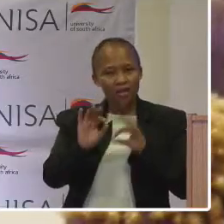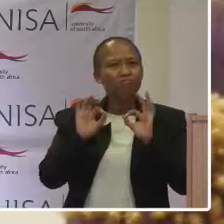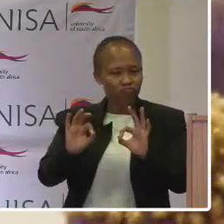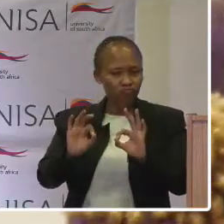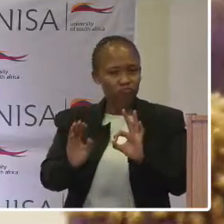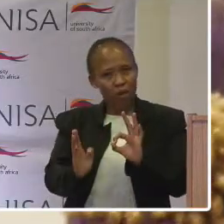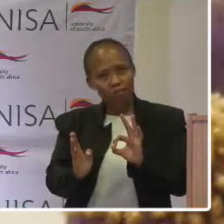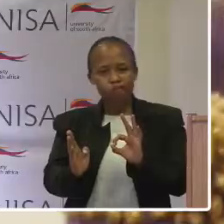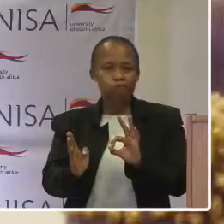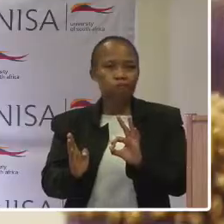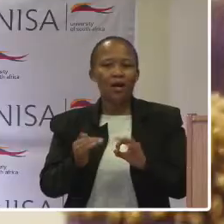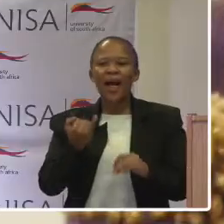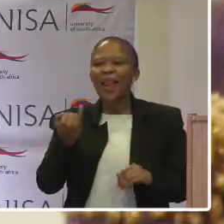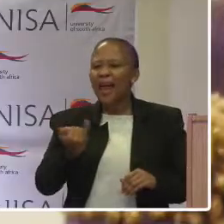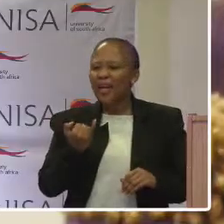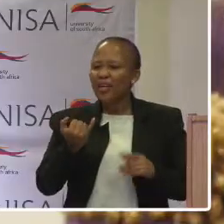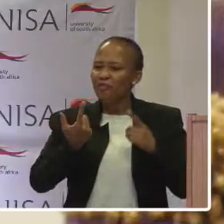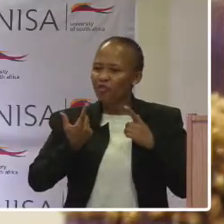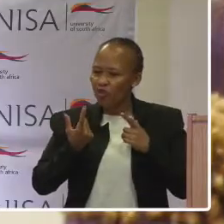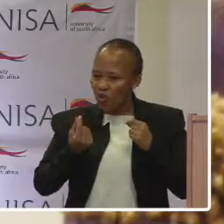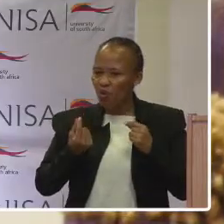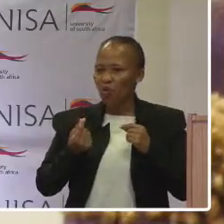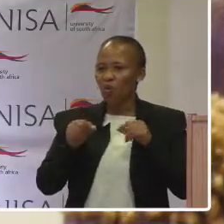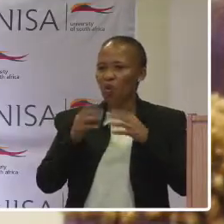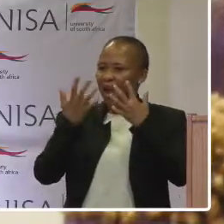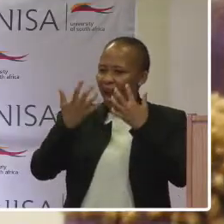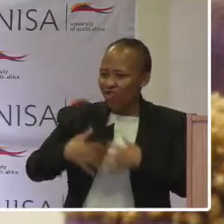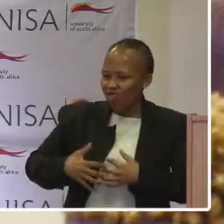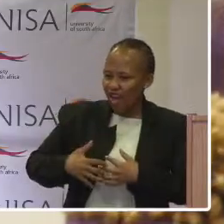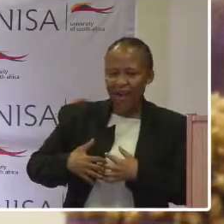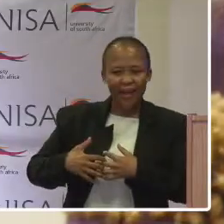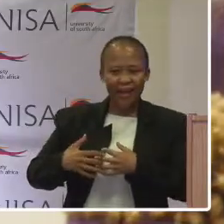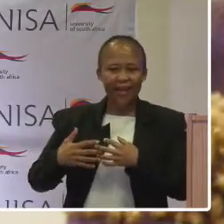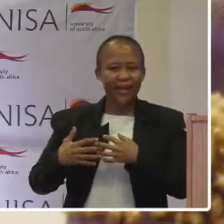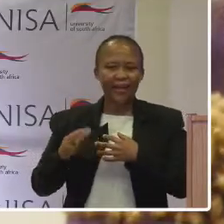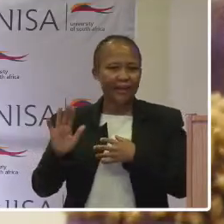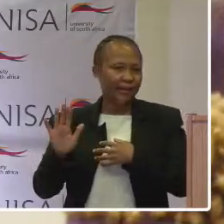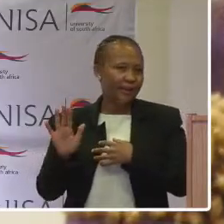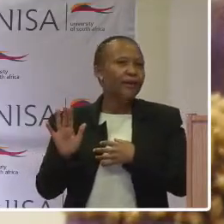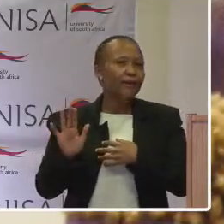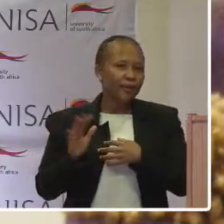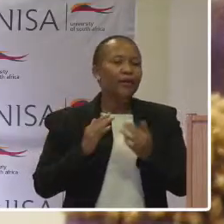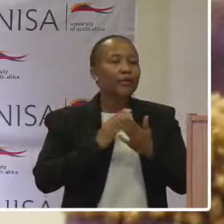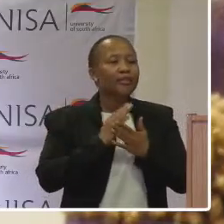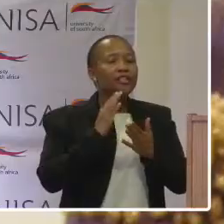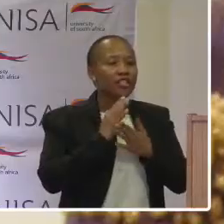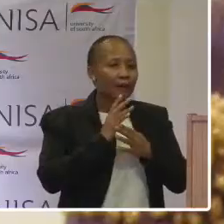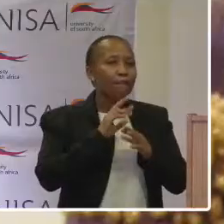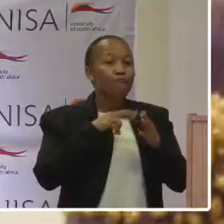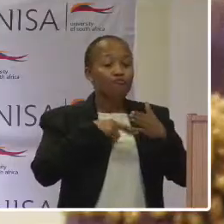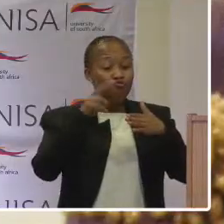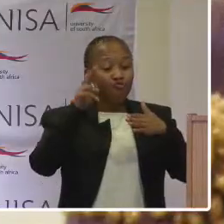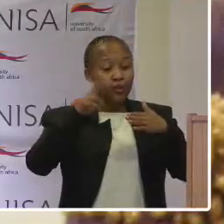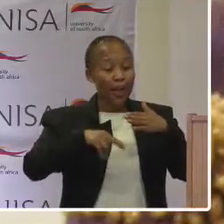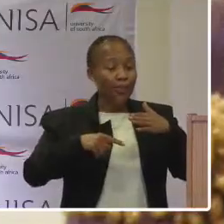prompt engineering in your AI, some of the results that come